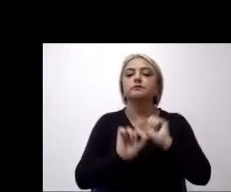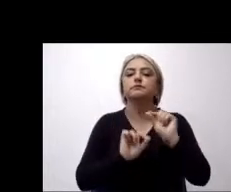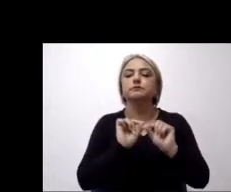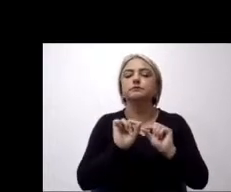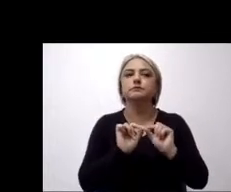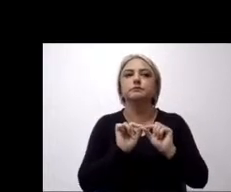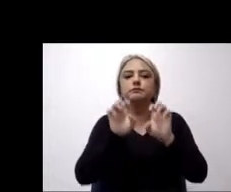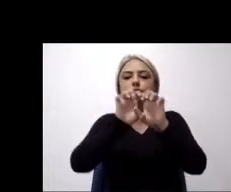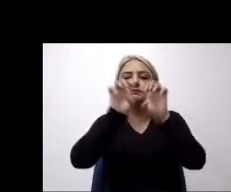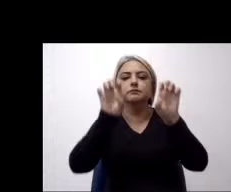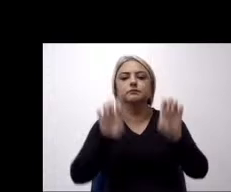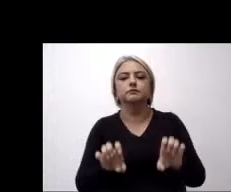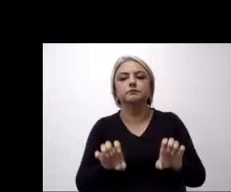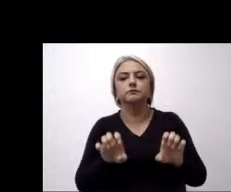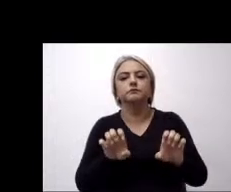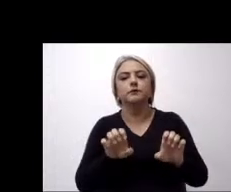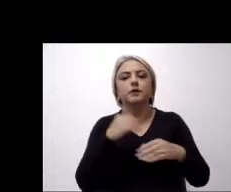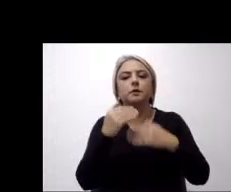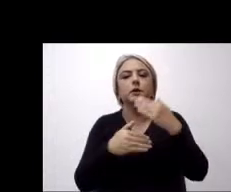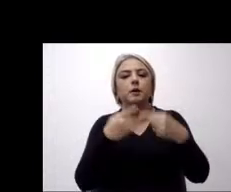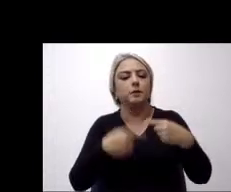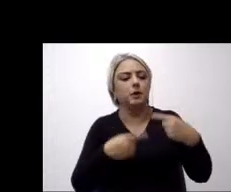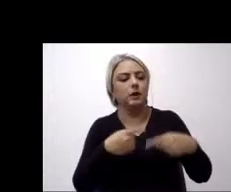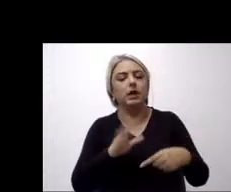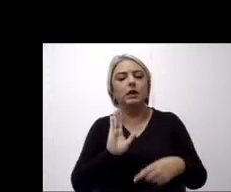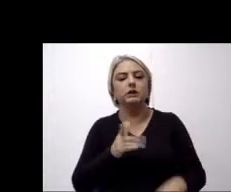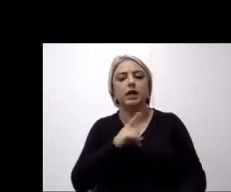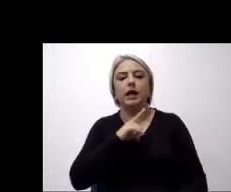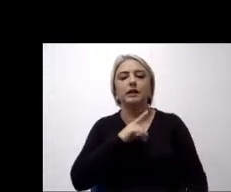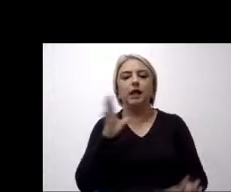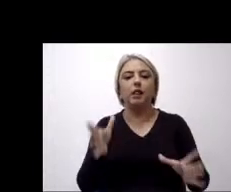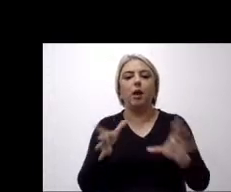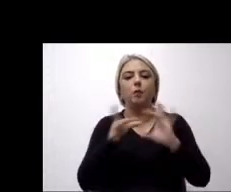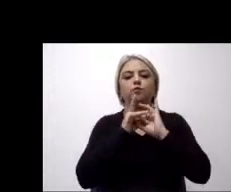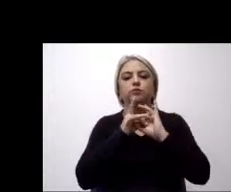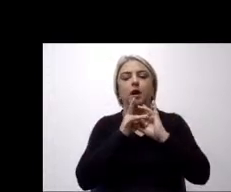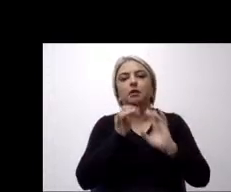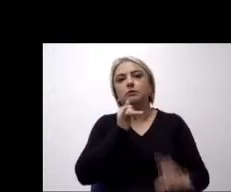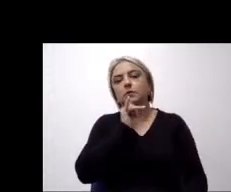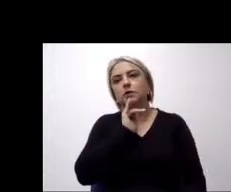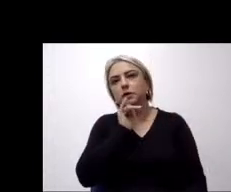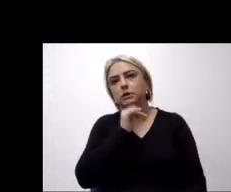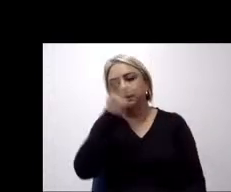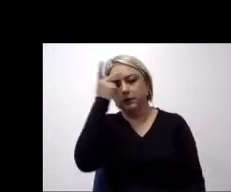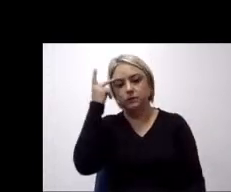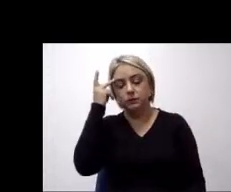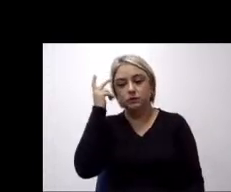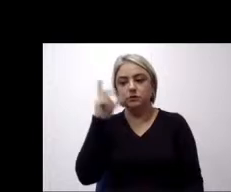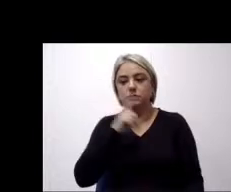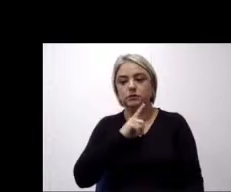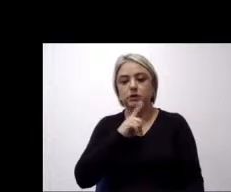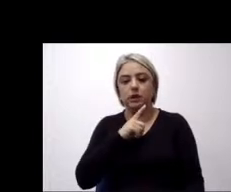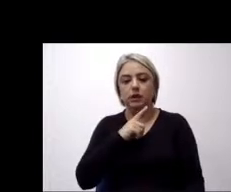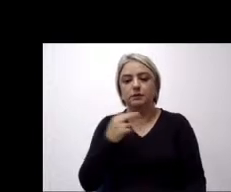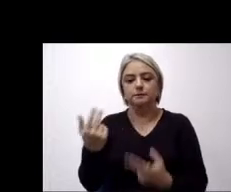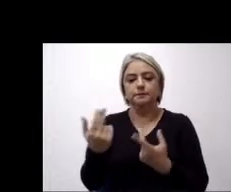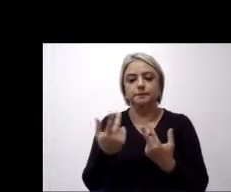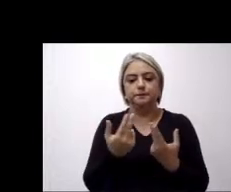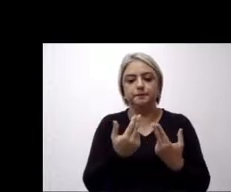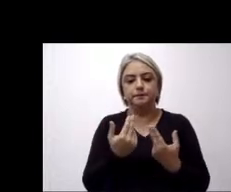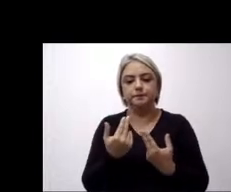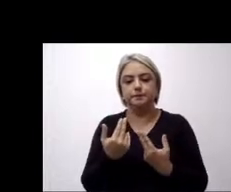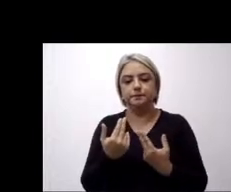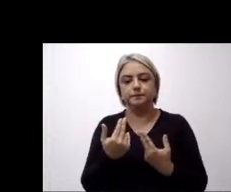coalition already exists because, for example, people have the same, share the same value, share the